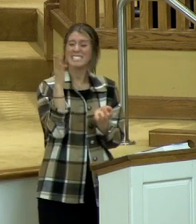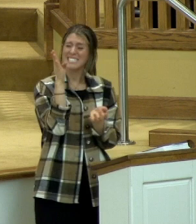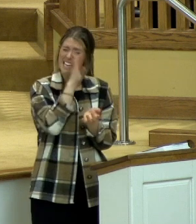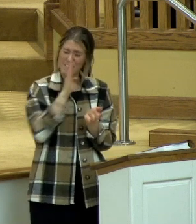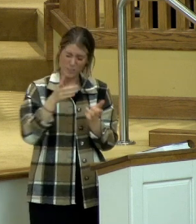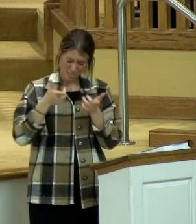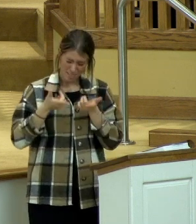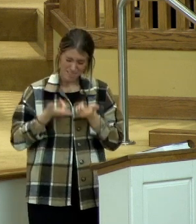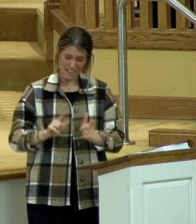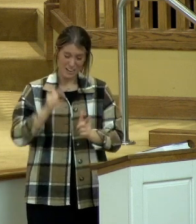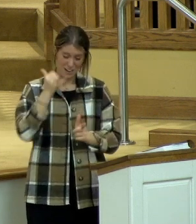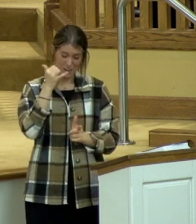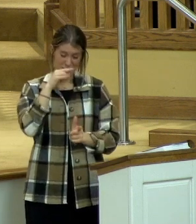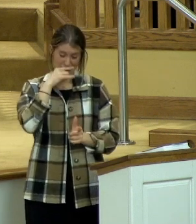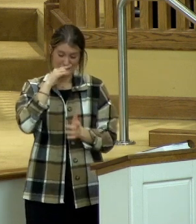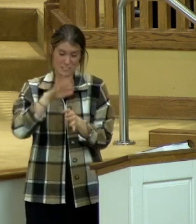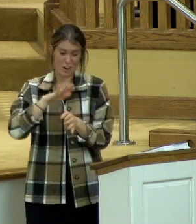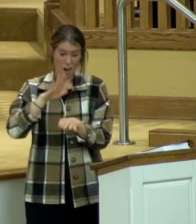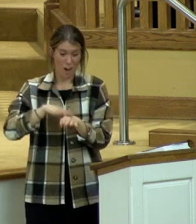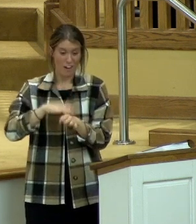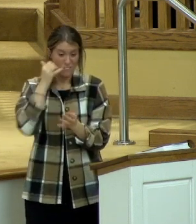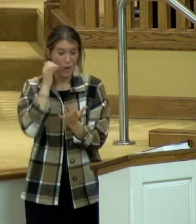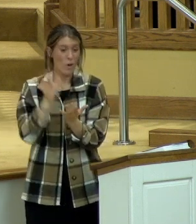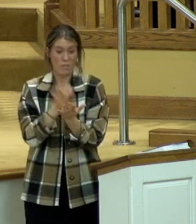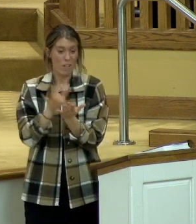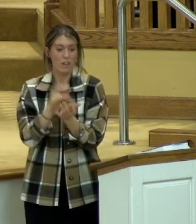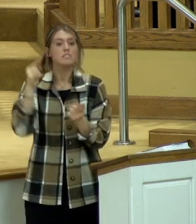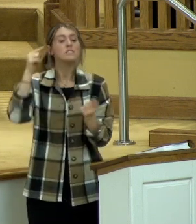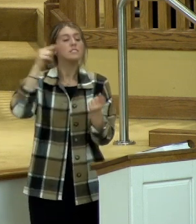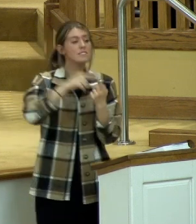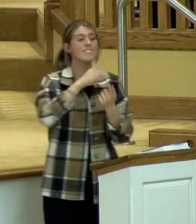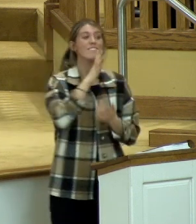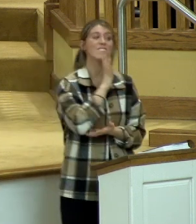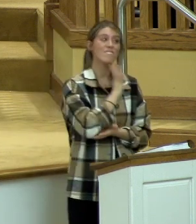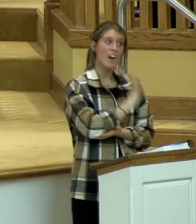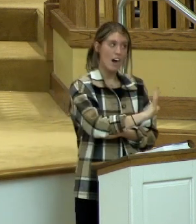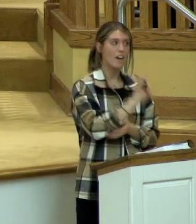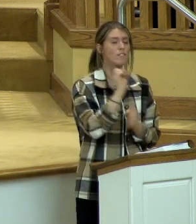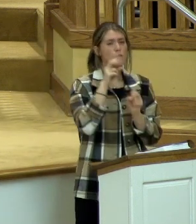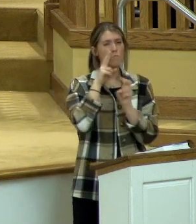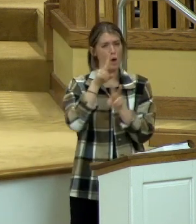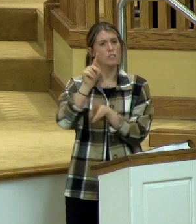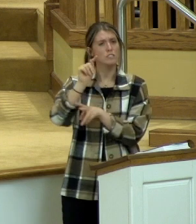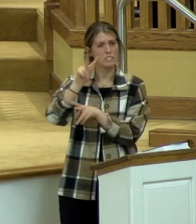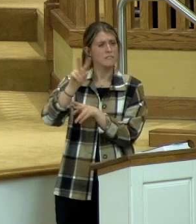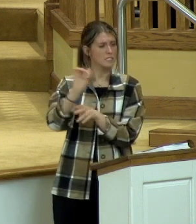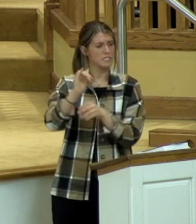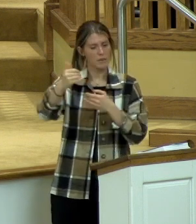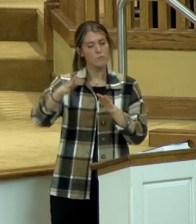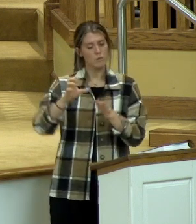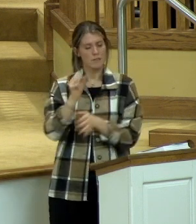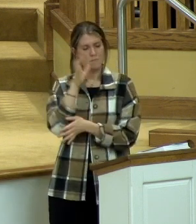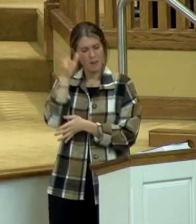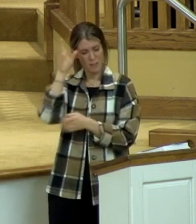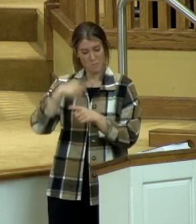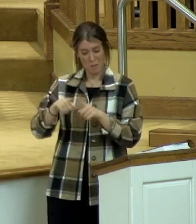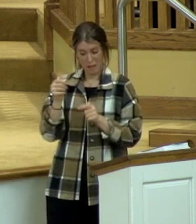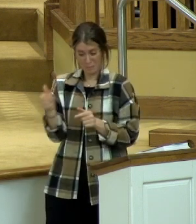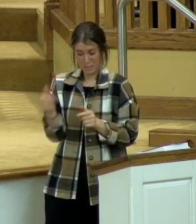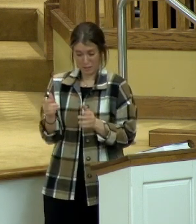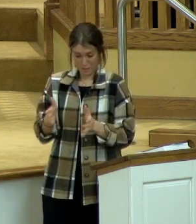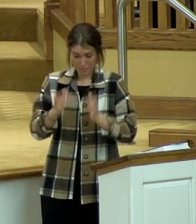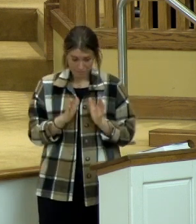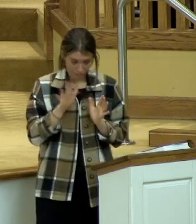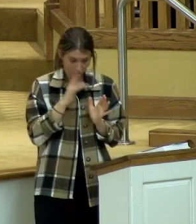let your children be on a device until they're at least 5 years old. I mean, they can watch television in the same room with their parents, but never let a child be on a